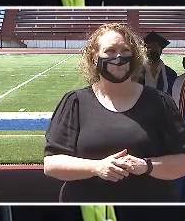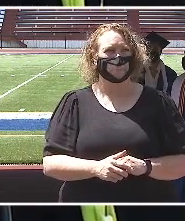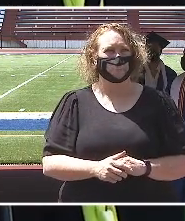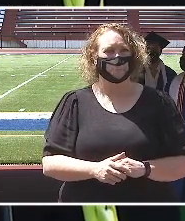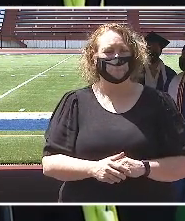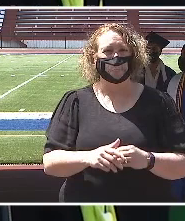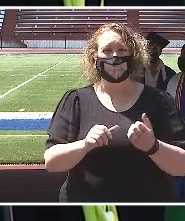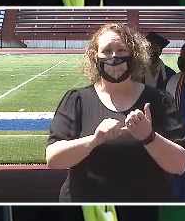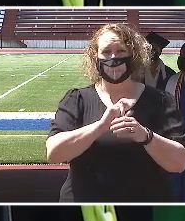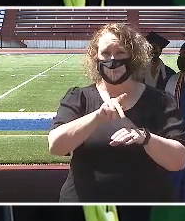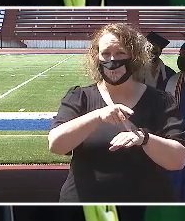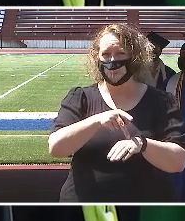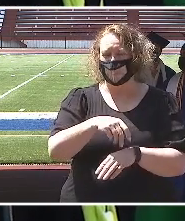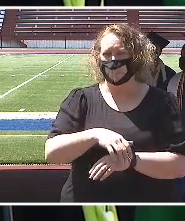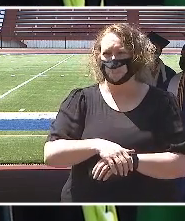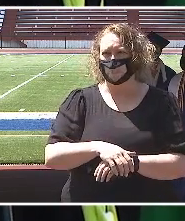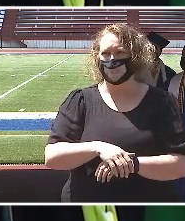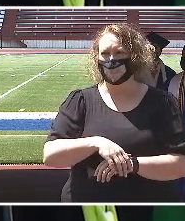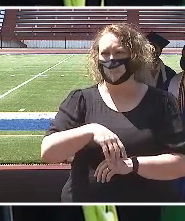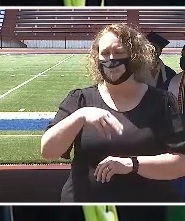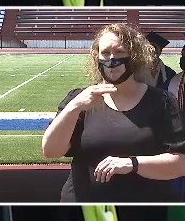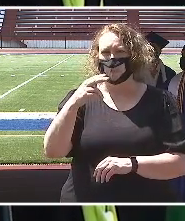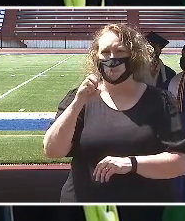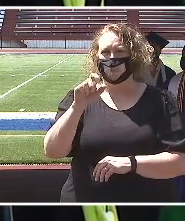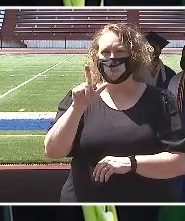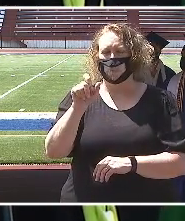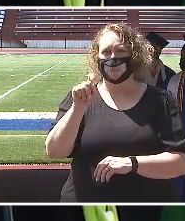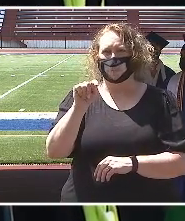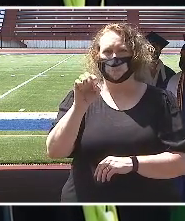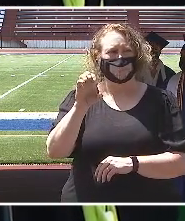Assistant Principal Alicia Holtzclaw.